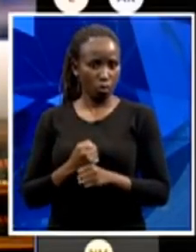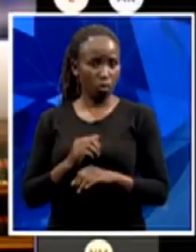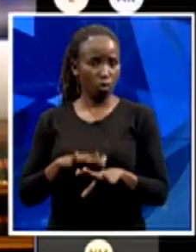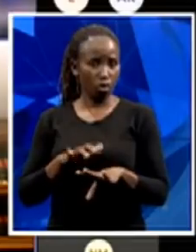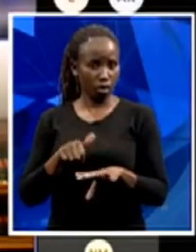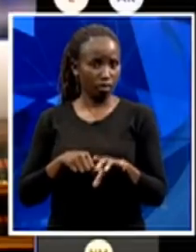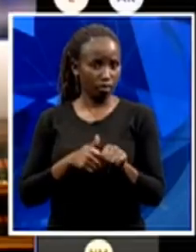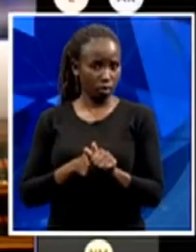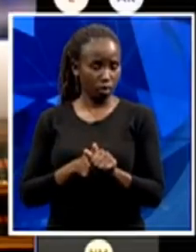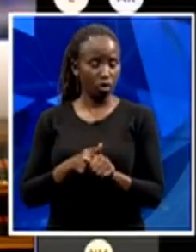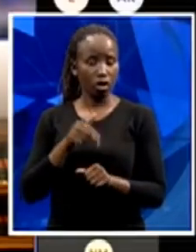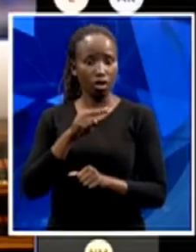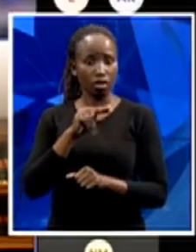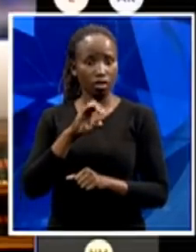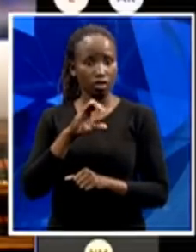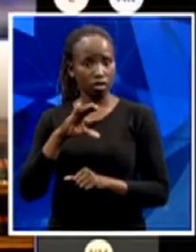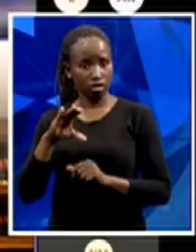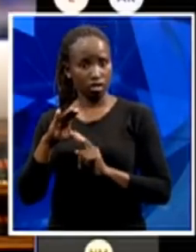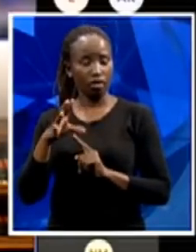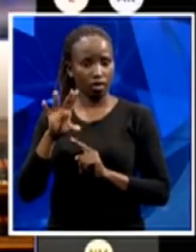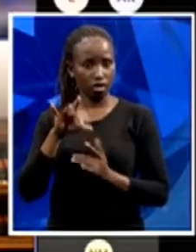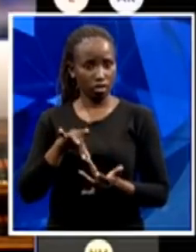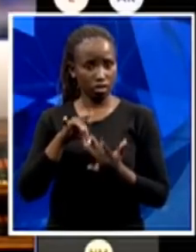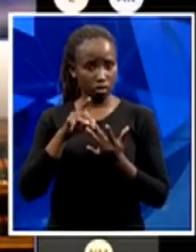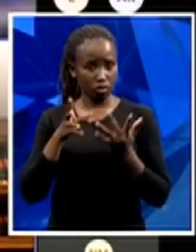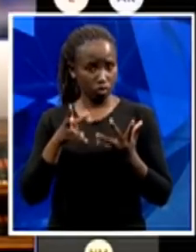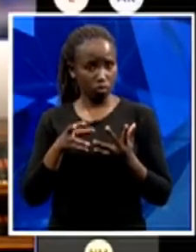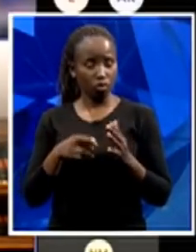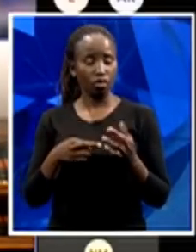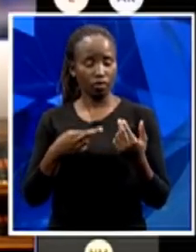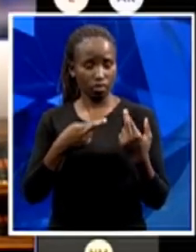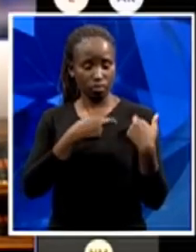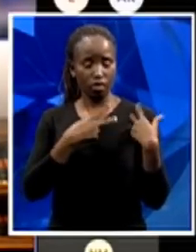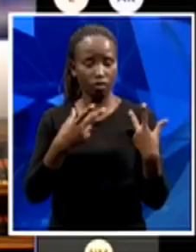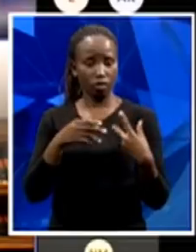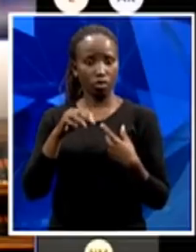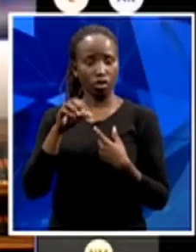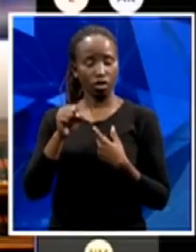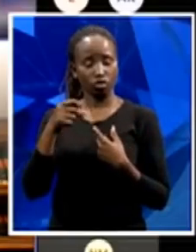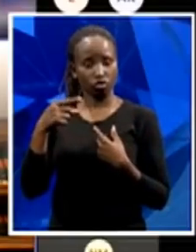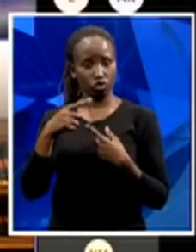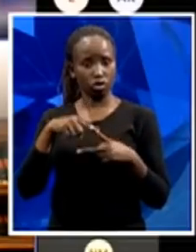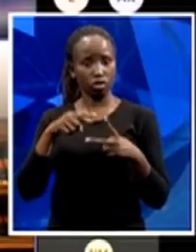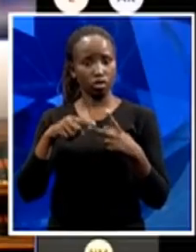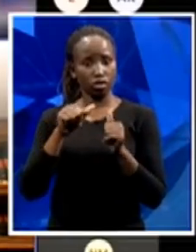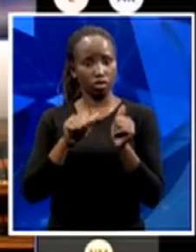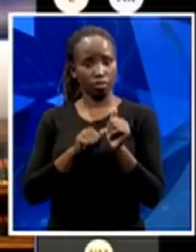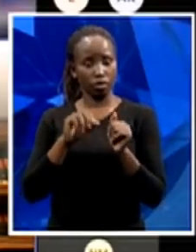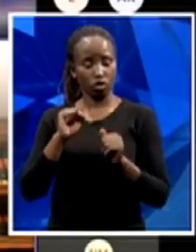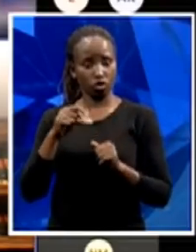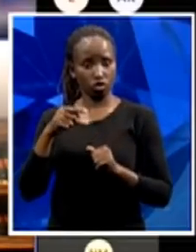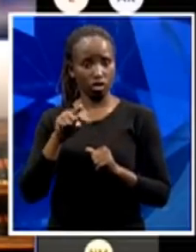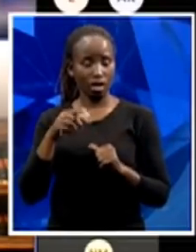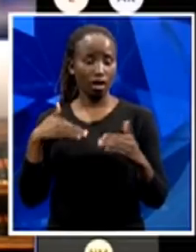delegating this responsibility to the Secretary-General and the Deputy Secretary-General as full-time administrative officers of the organization.